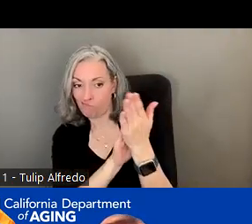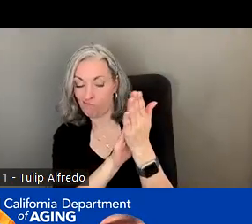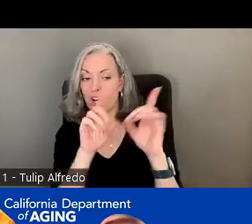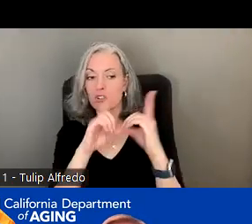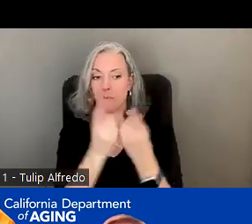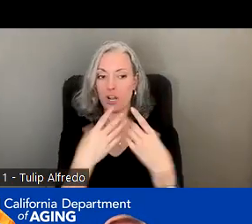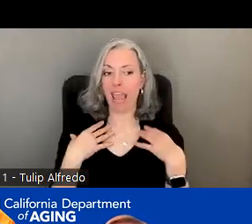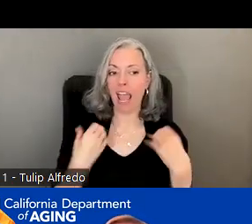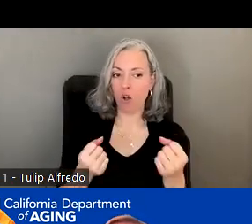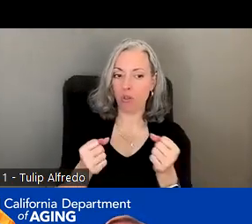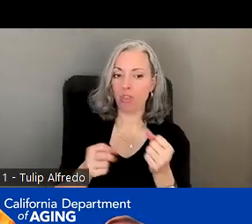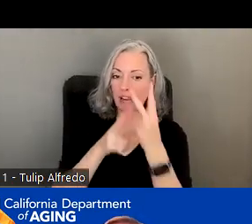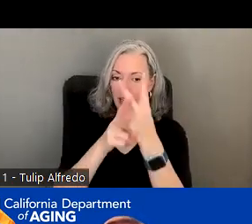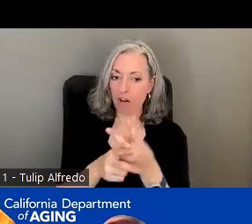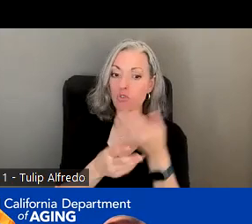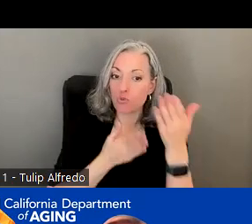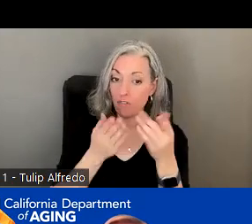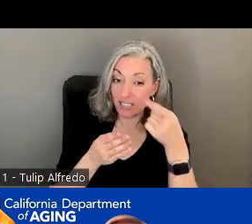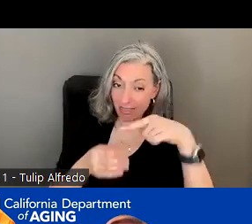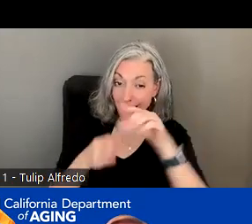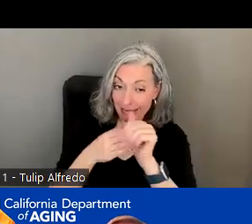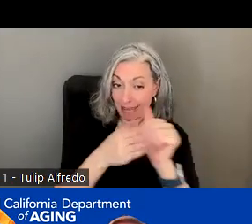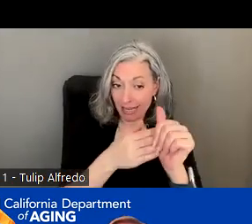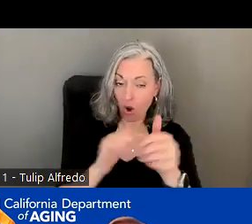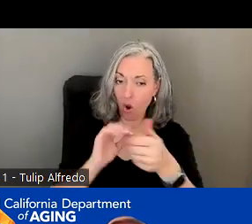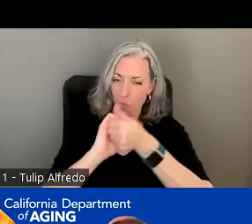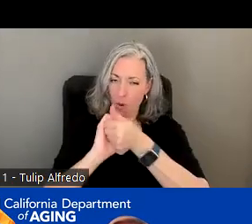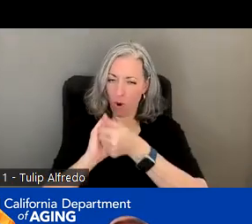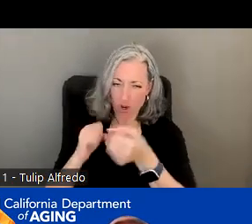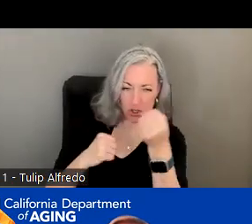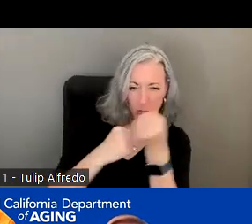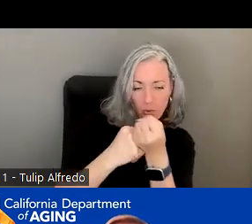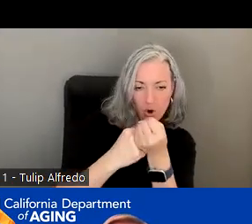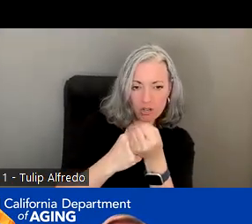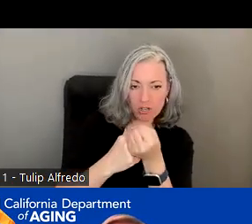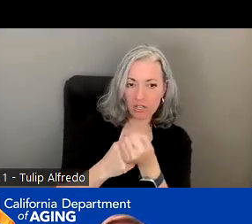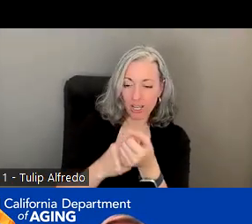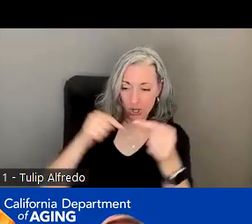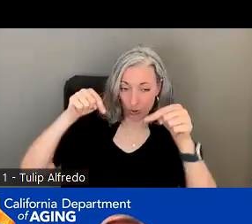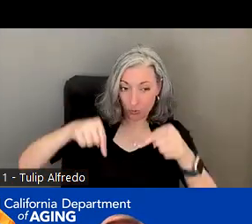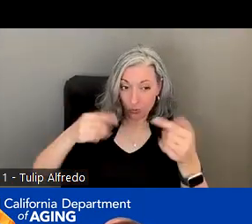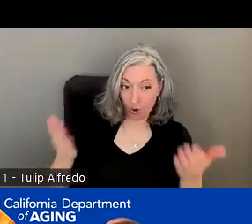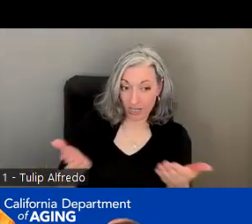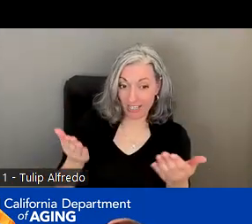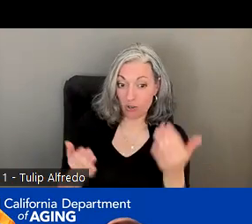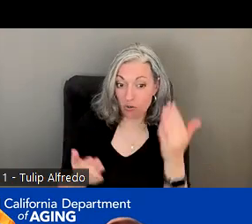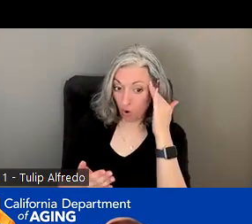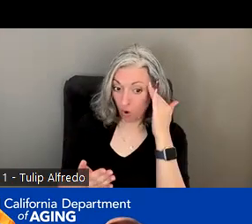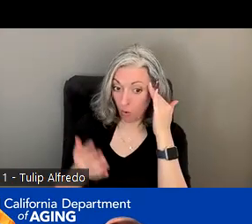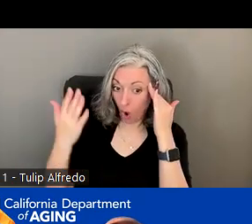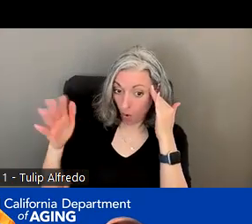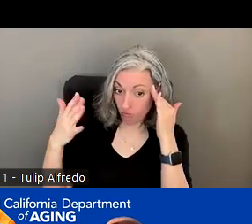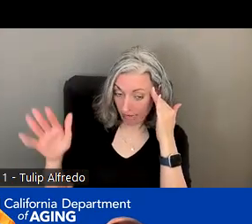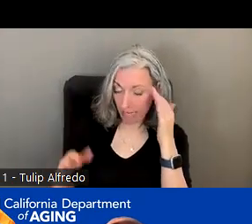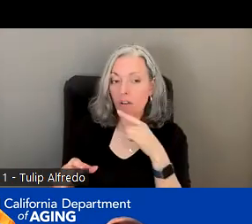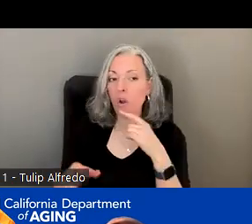Services for their leadership there. We are a partner in that effort. As many of you on this advisory committee know, older